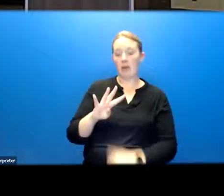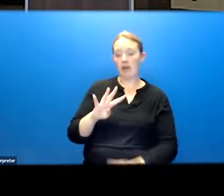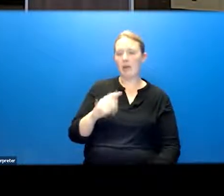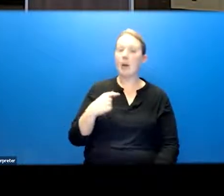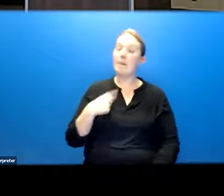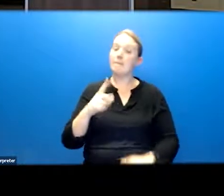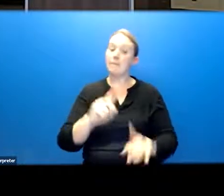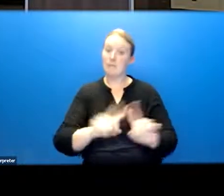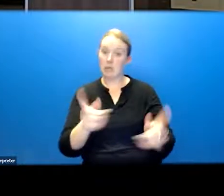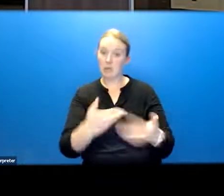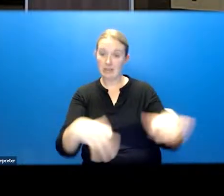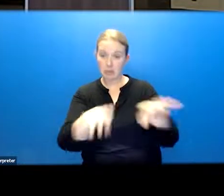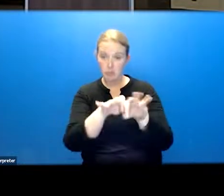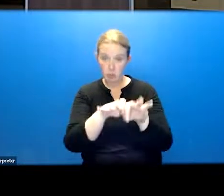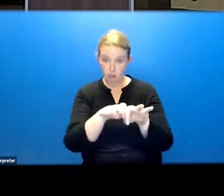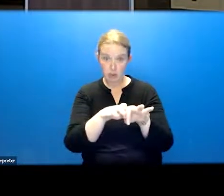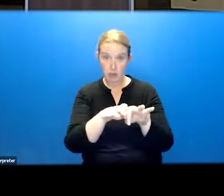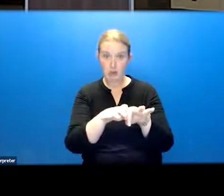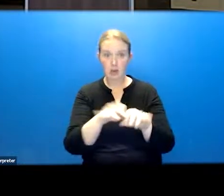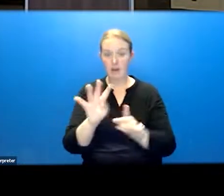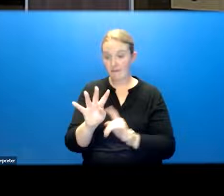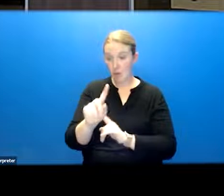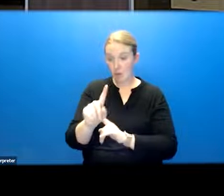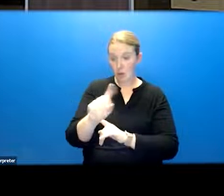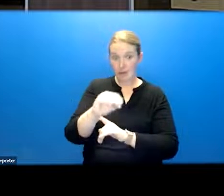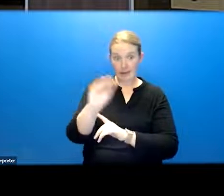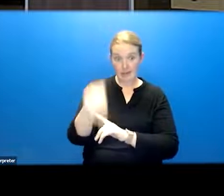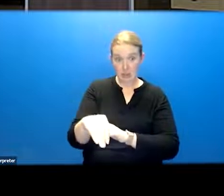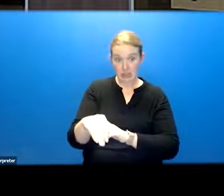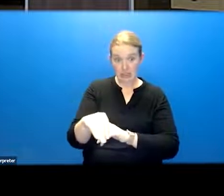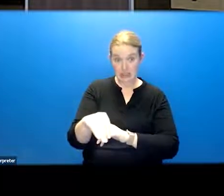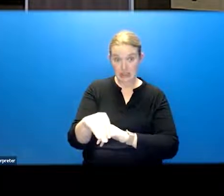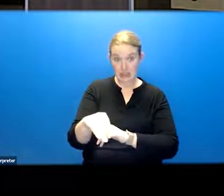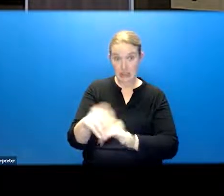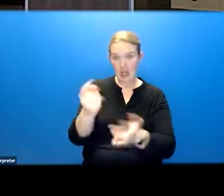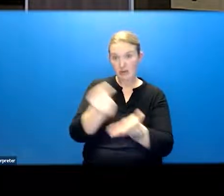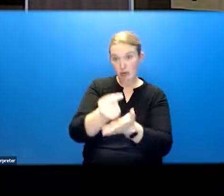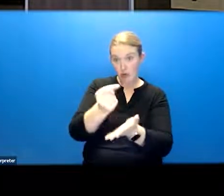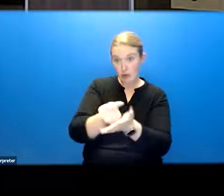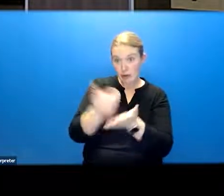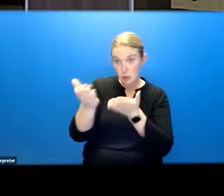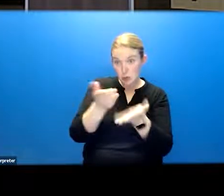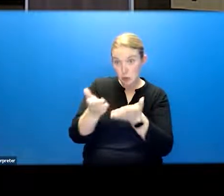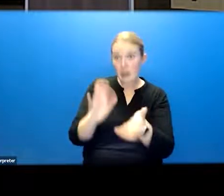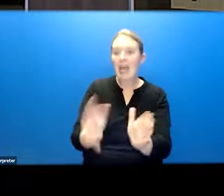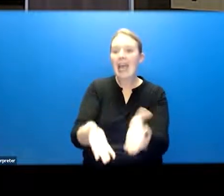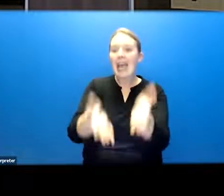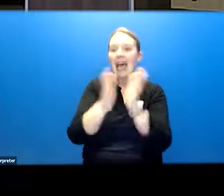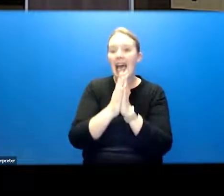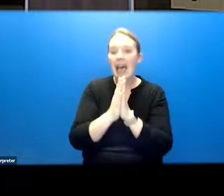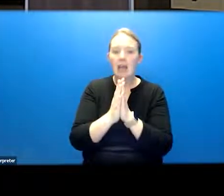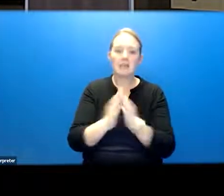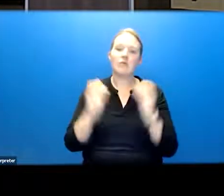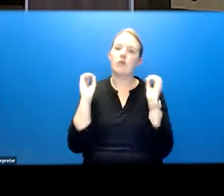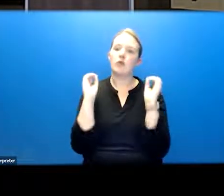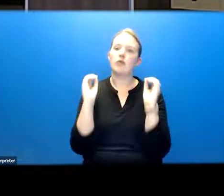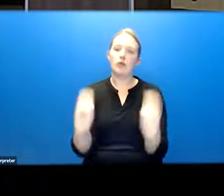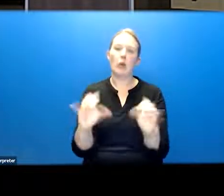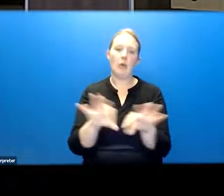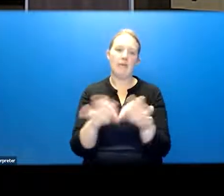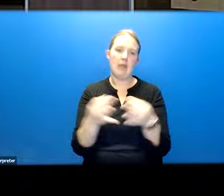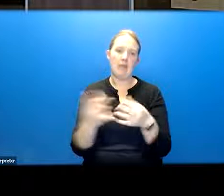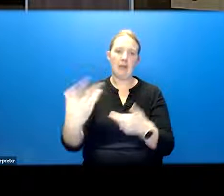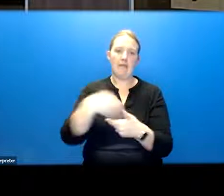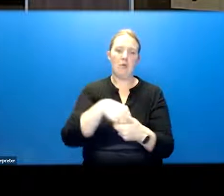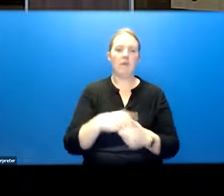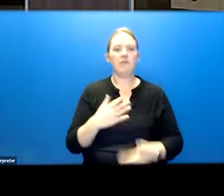think what's important for this is that 41% of service users requested conditional or no family involvement. And so